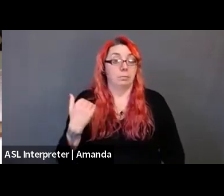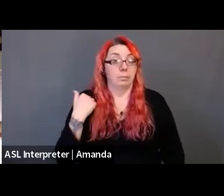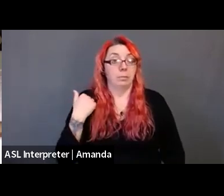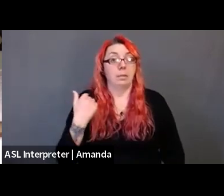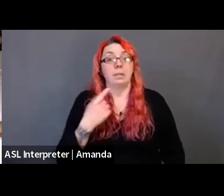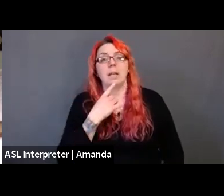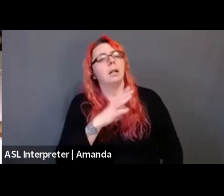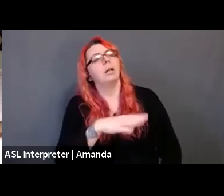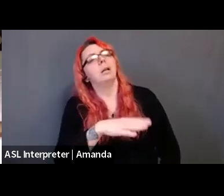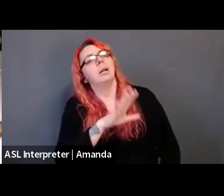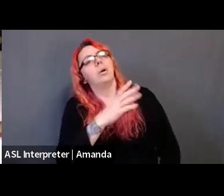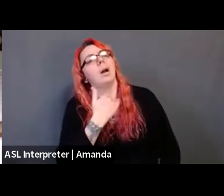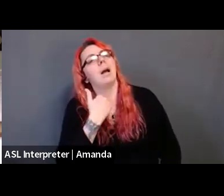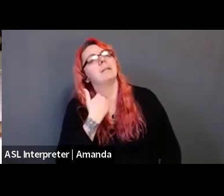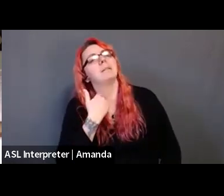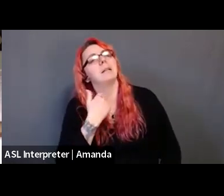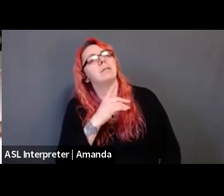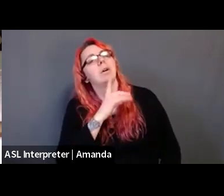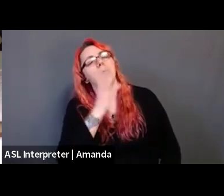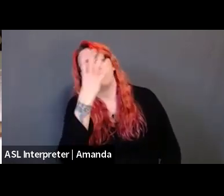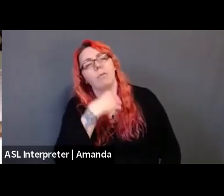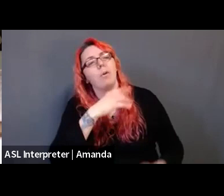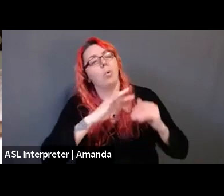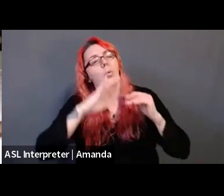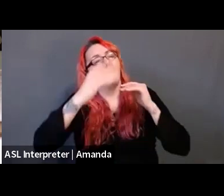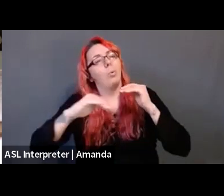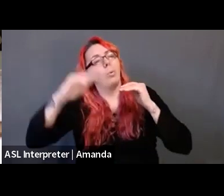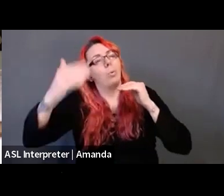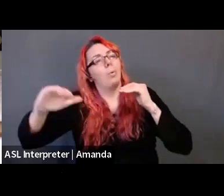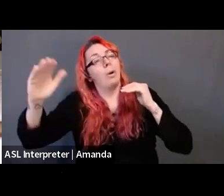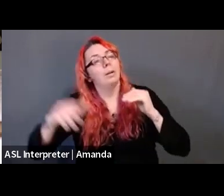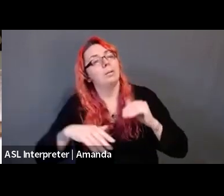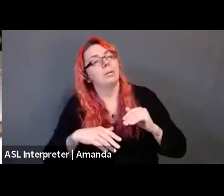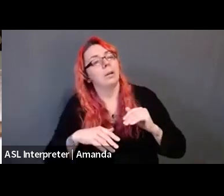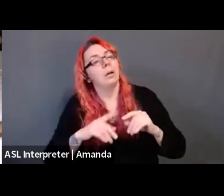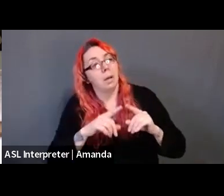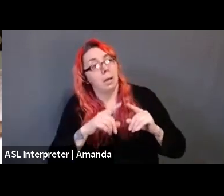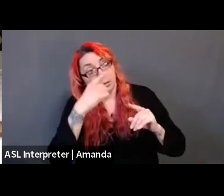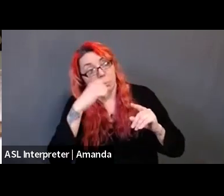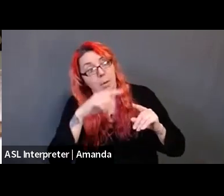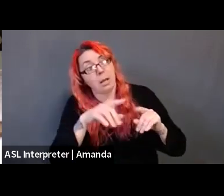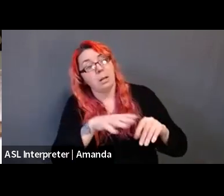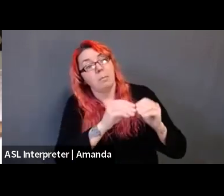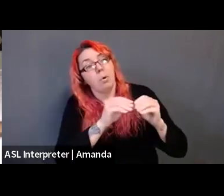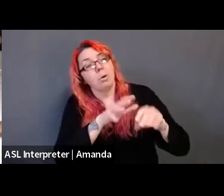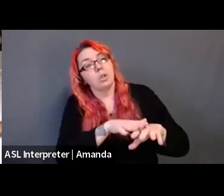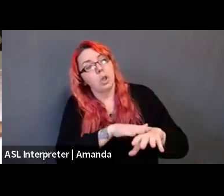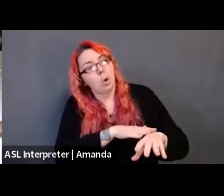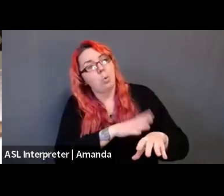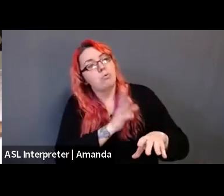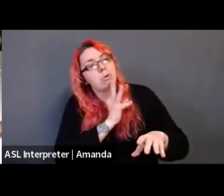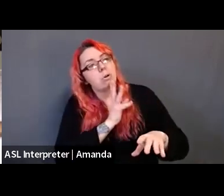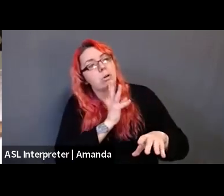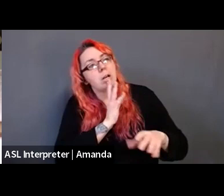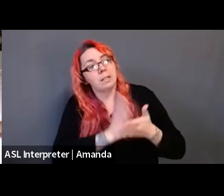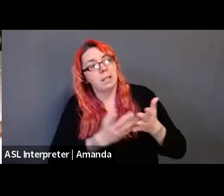very melodic and it's very entertaining. However, if you could just slow it down for those of us who has difficulty following along, I'd